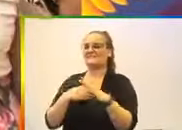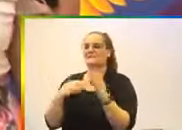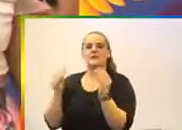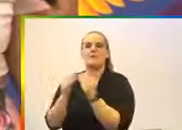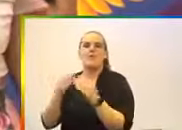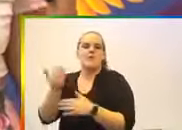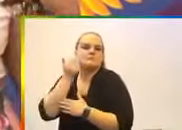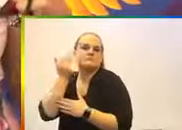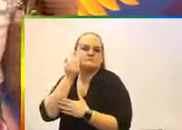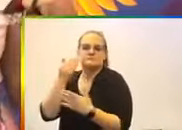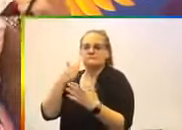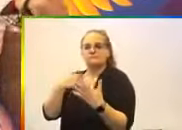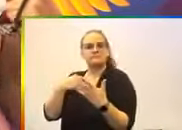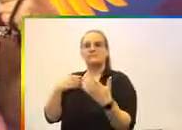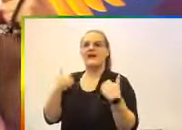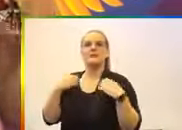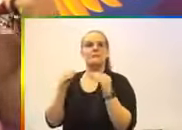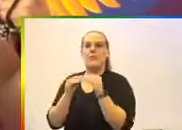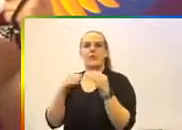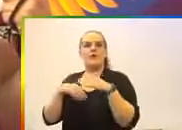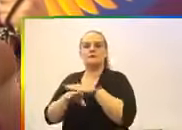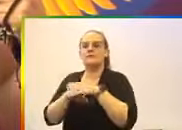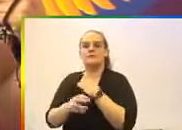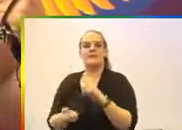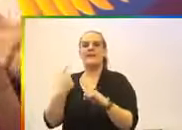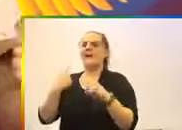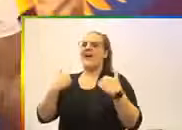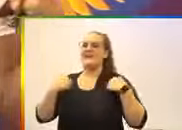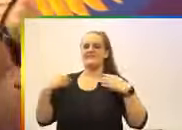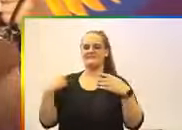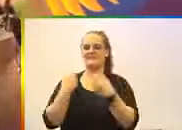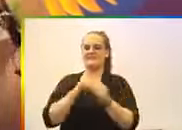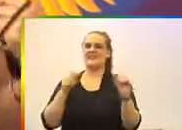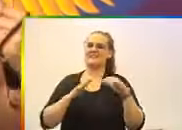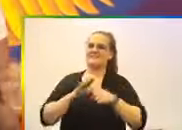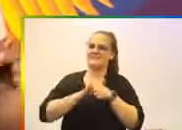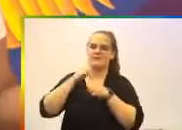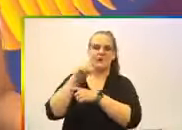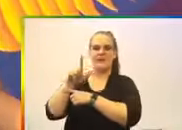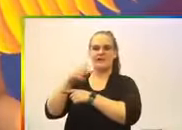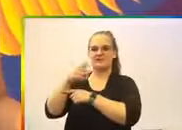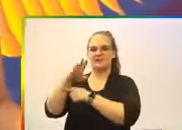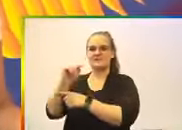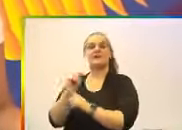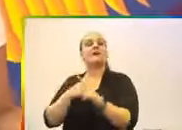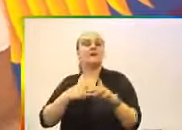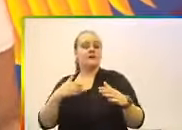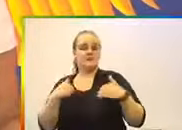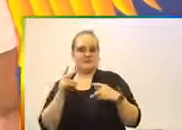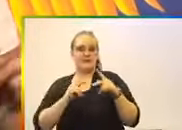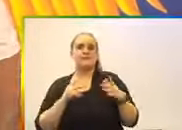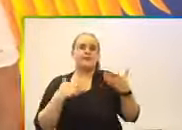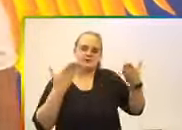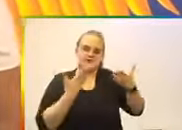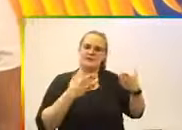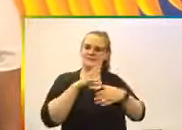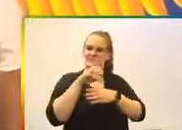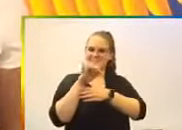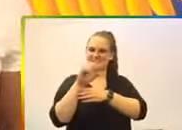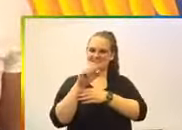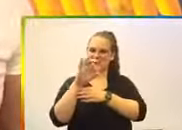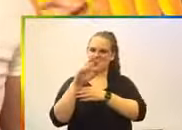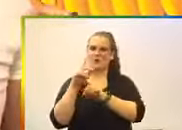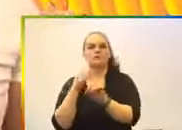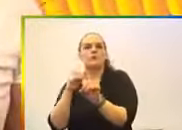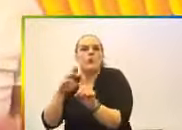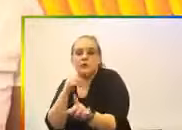and create safe spaces for our LGBTQ youth, the youth that are on Discord and the ones that are not on Discord. We are building GSAs, we